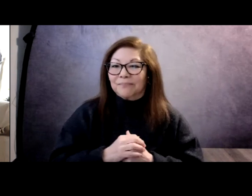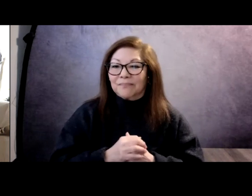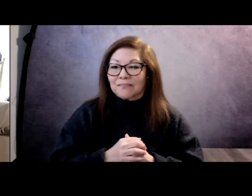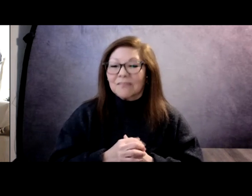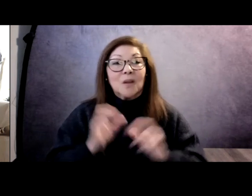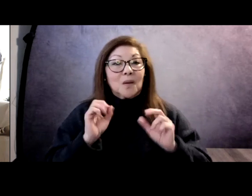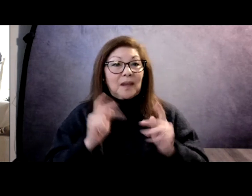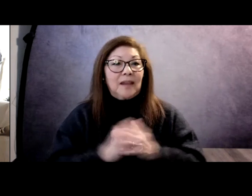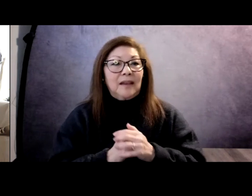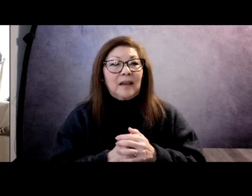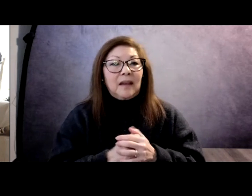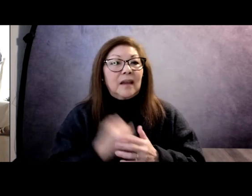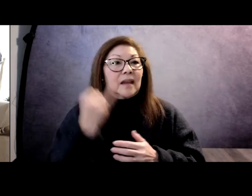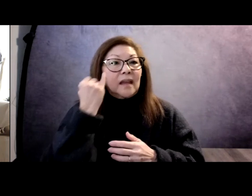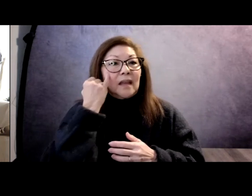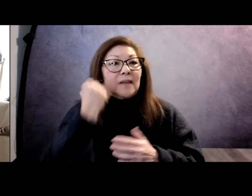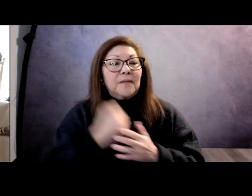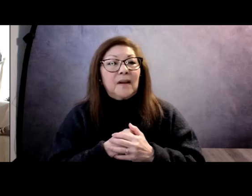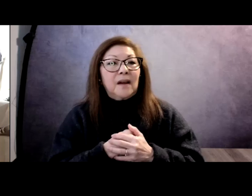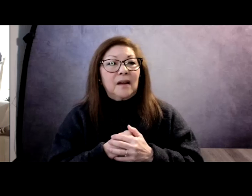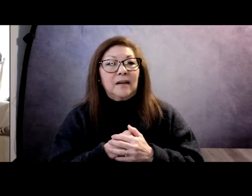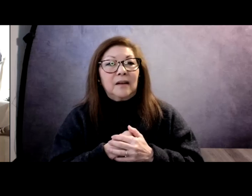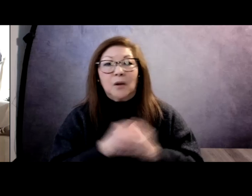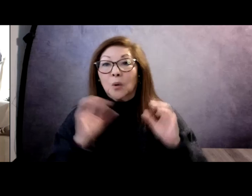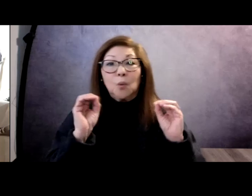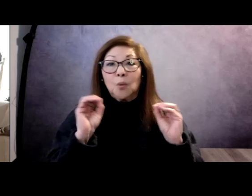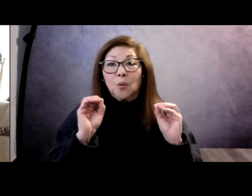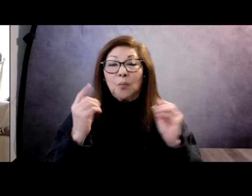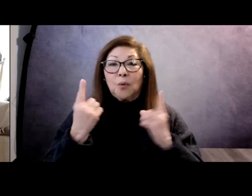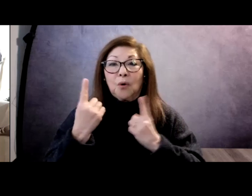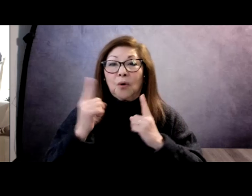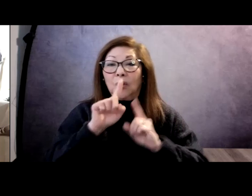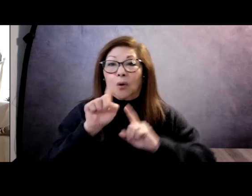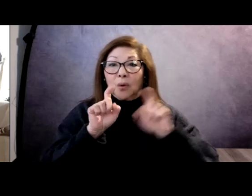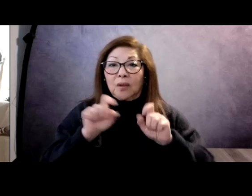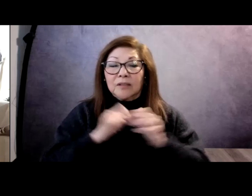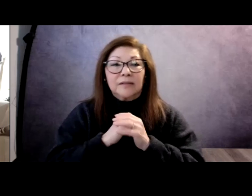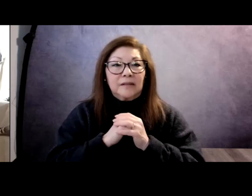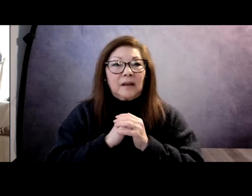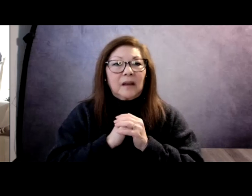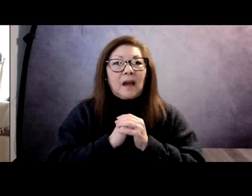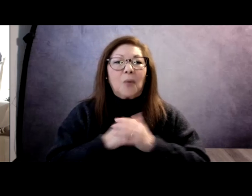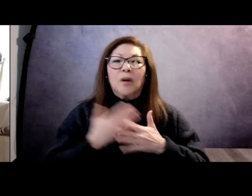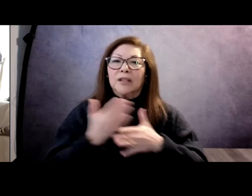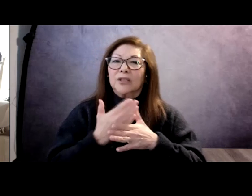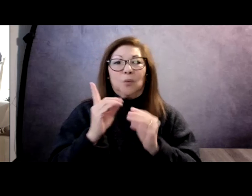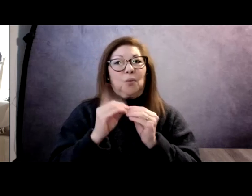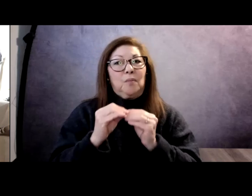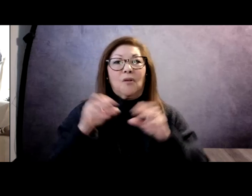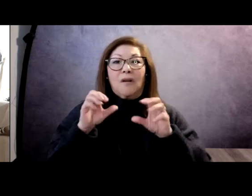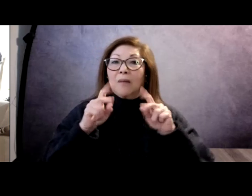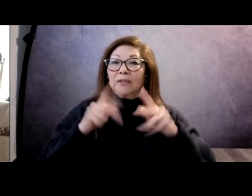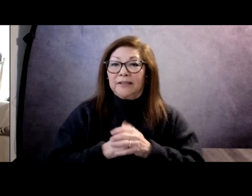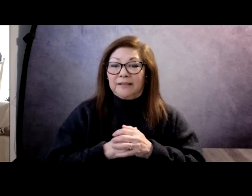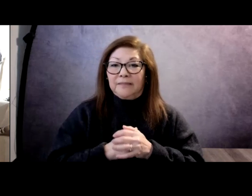Okay, so if there are no more questions, oh, like I said, I just wanted to share one more opportunity, which